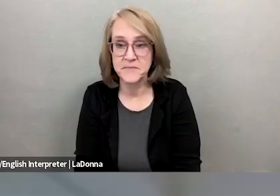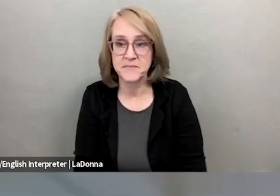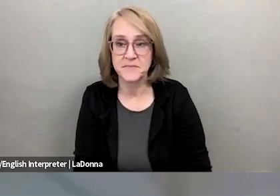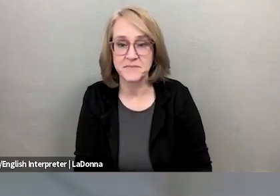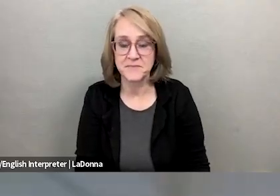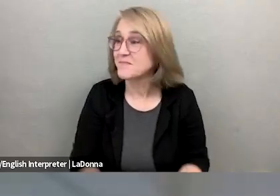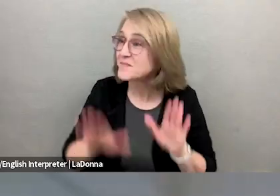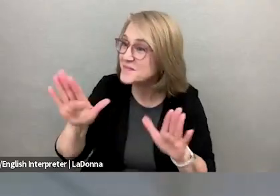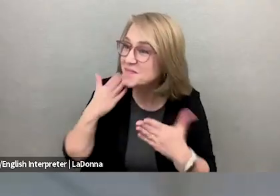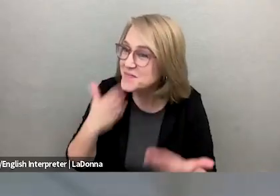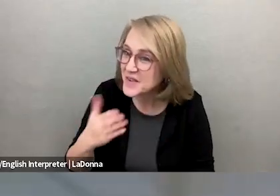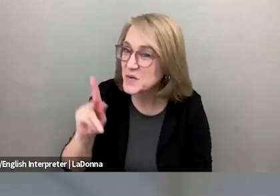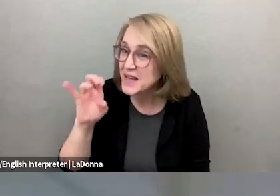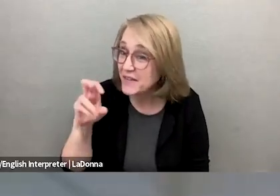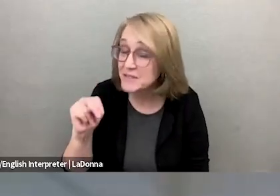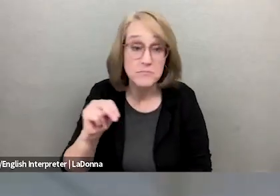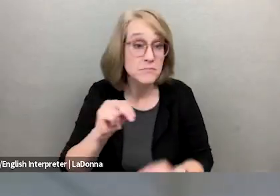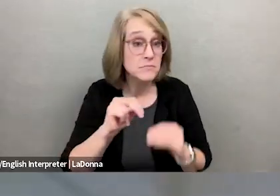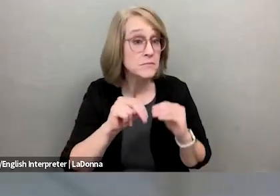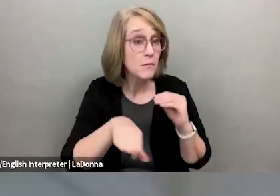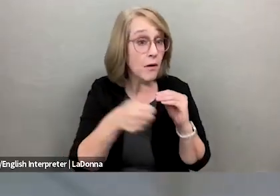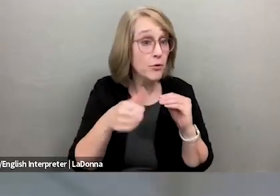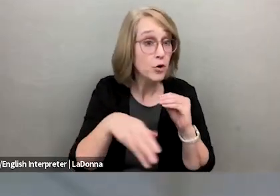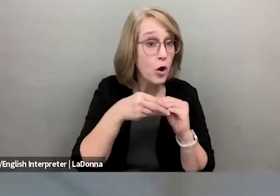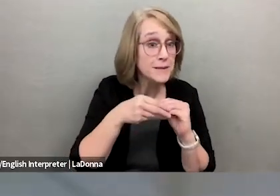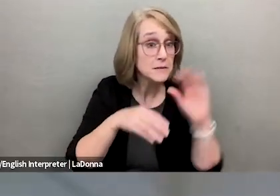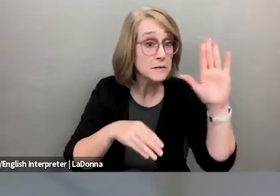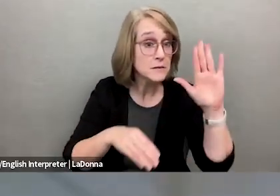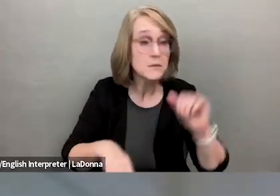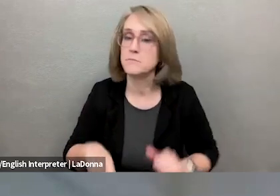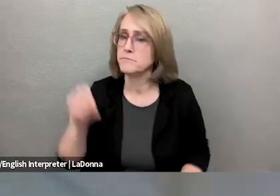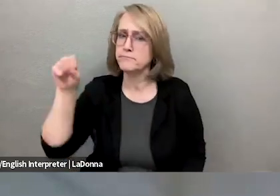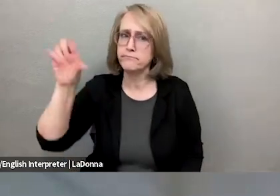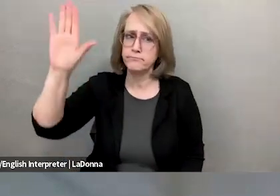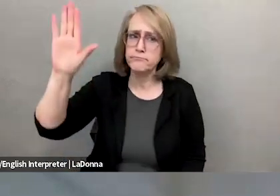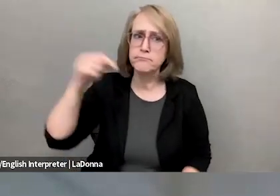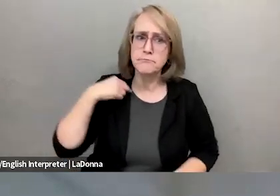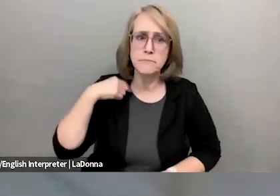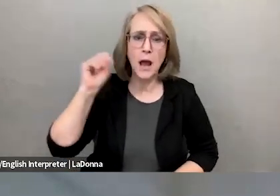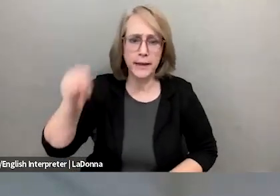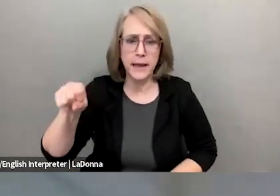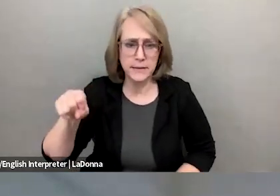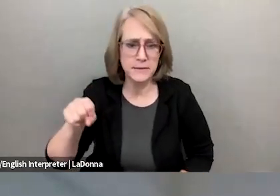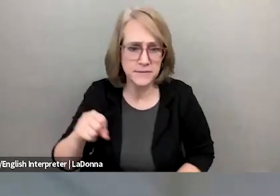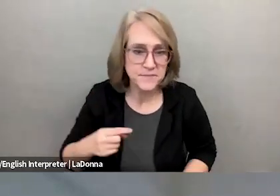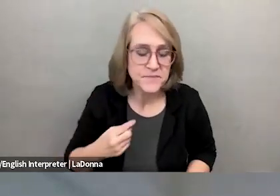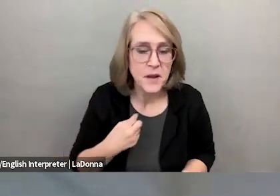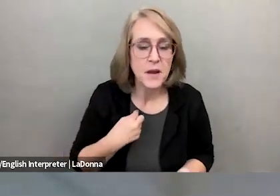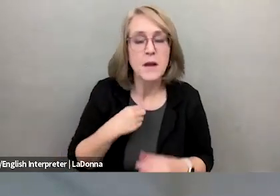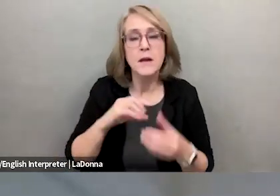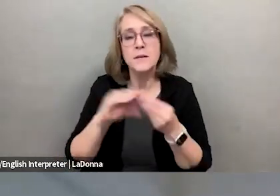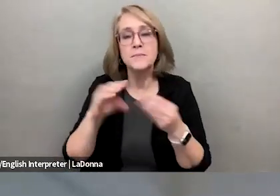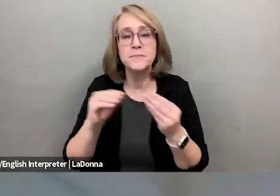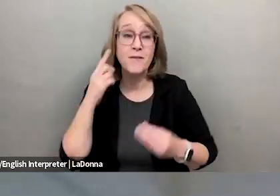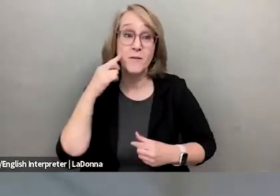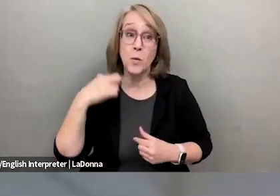Great. Thank you, Kevin. Any other comments? Yeah, if I can speak a little bit to it, I really appreciate that question. For me,